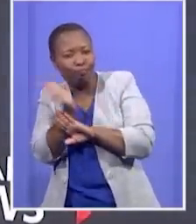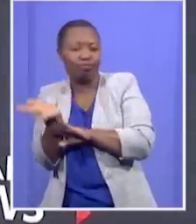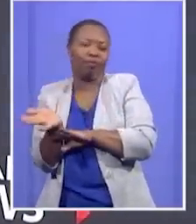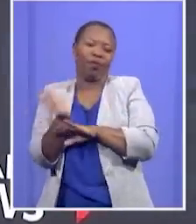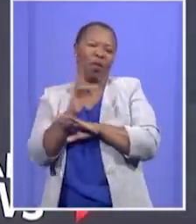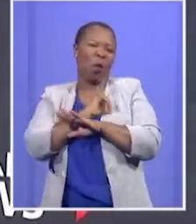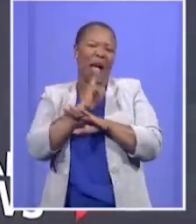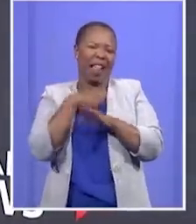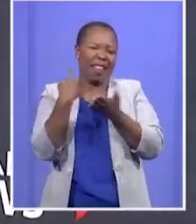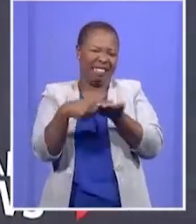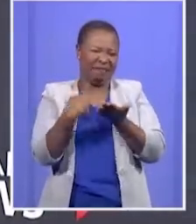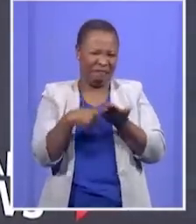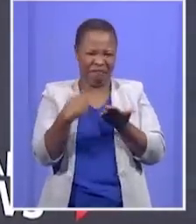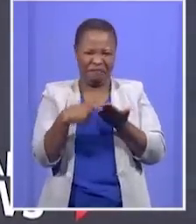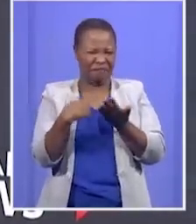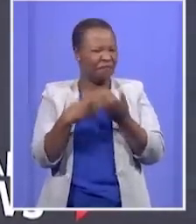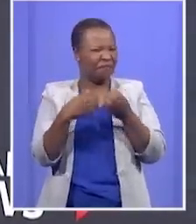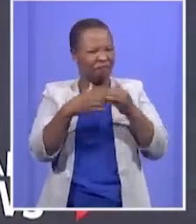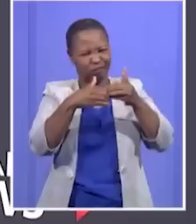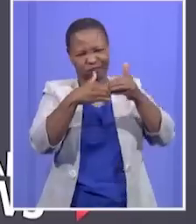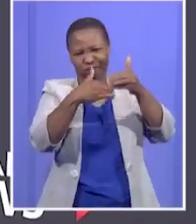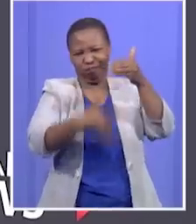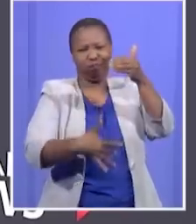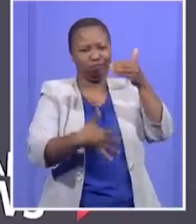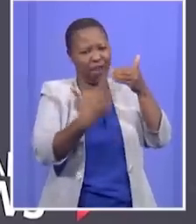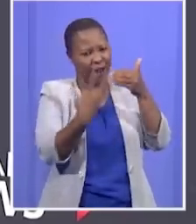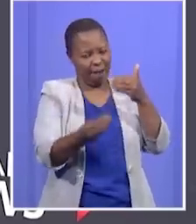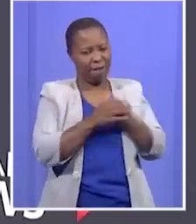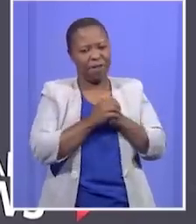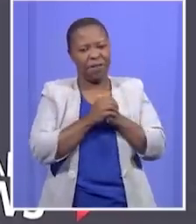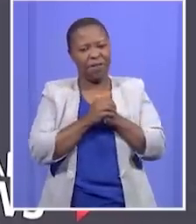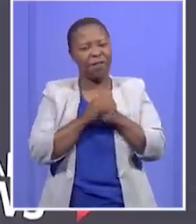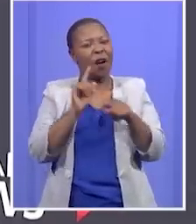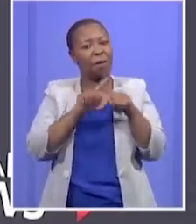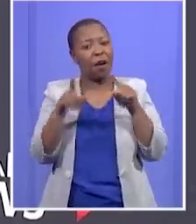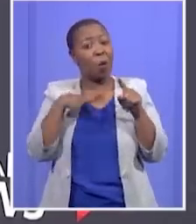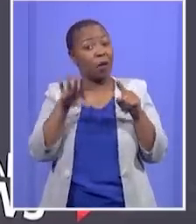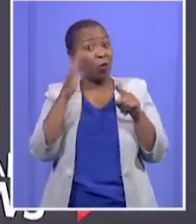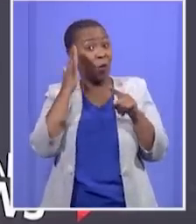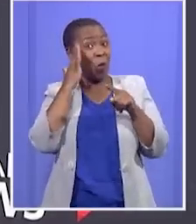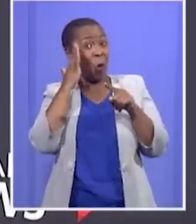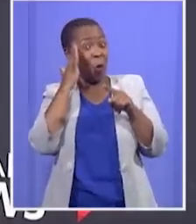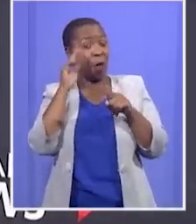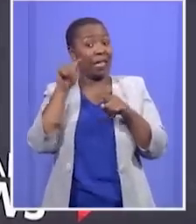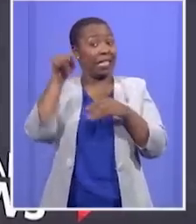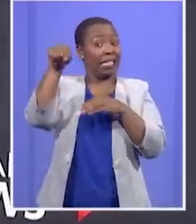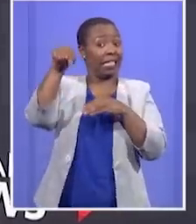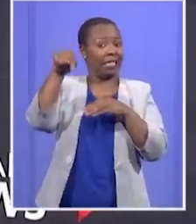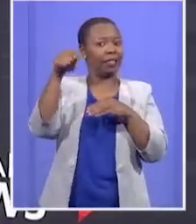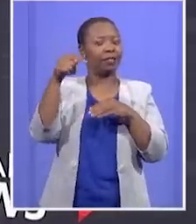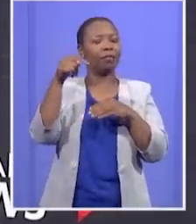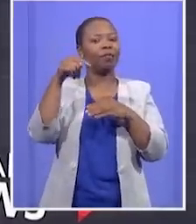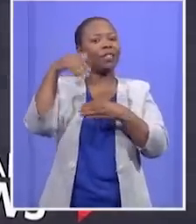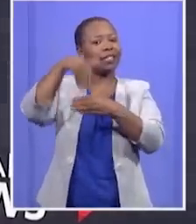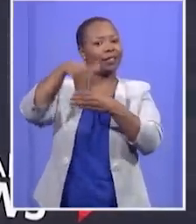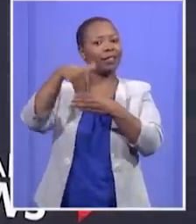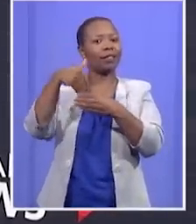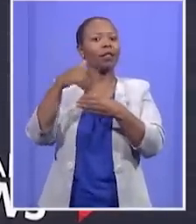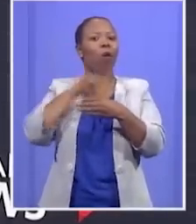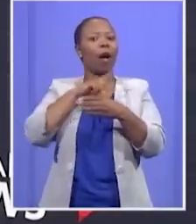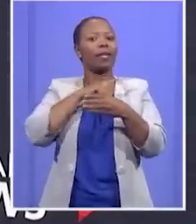to discuss. But of course, we do want to know what's happening inside. Remember, most of the sessions are closed,